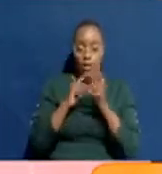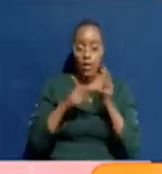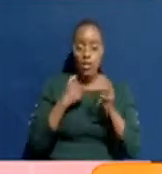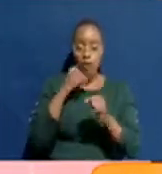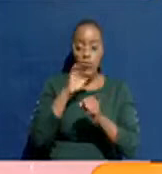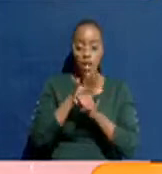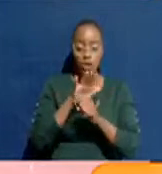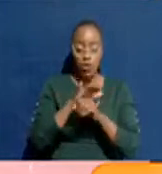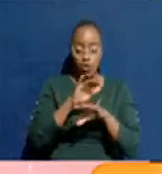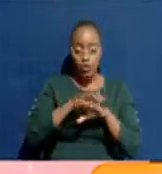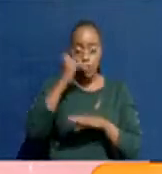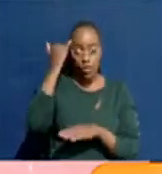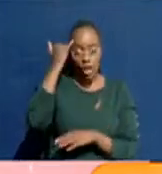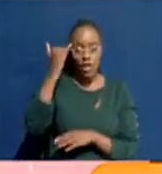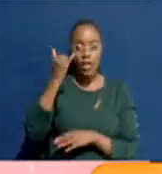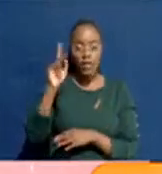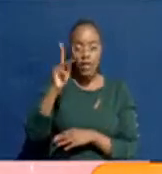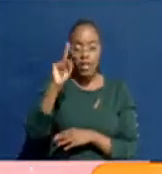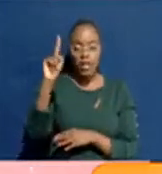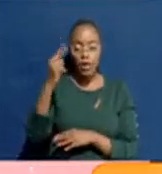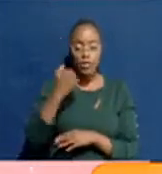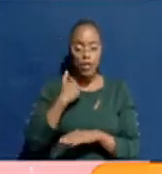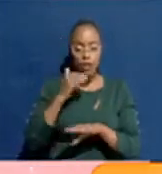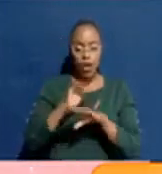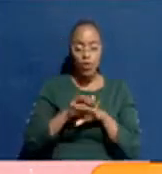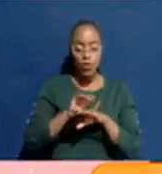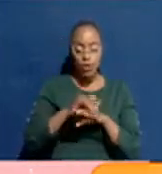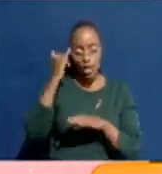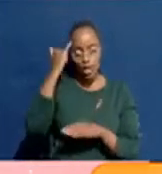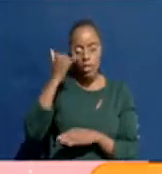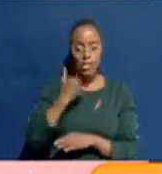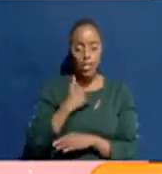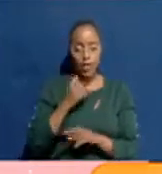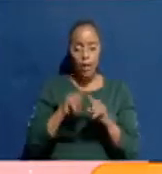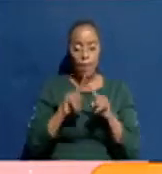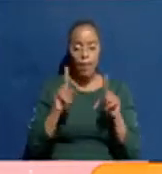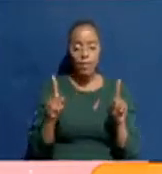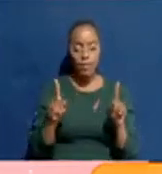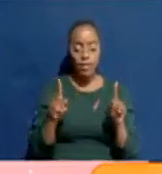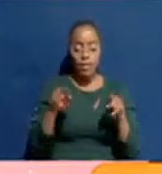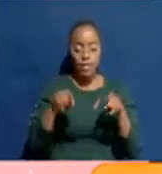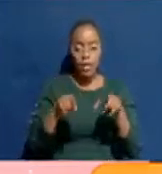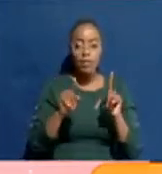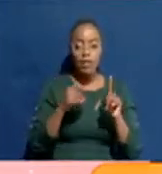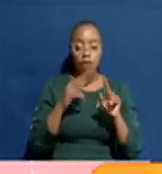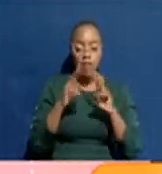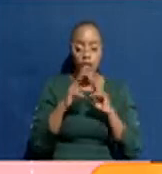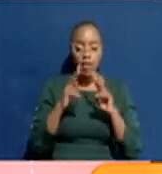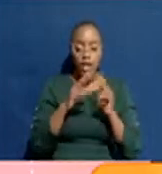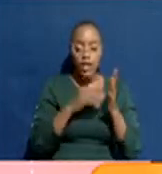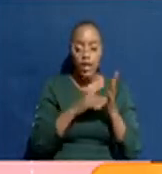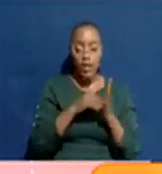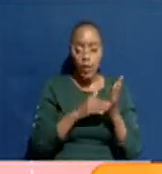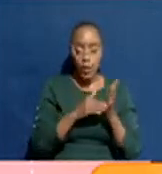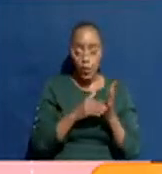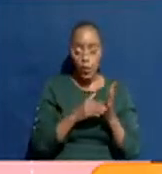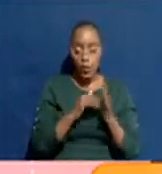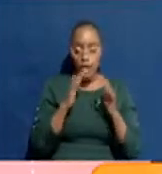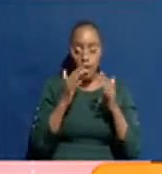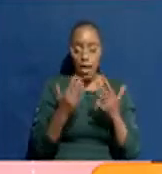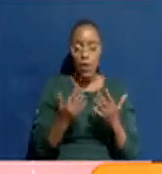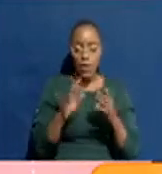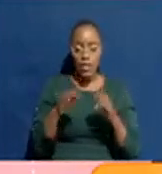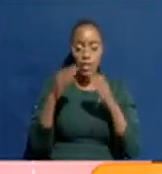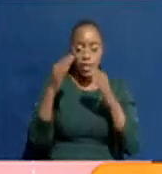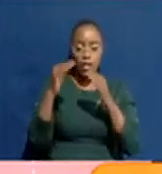lot of good ideas. Okay. Kenya Kwanza has a lot of good ideas, but they are very weak in terms of their